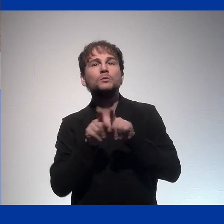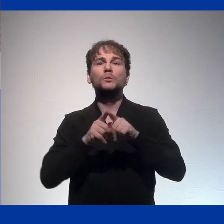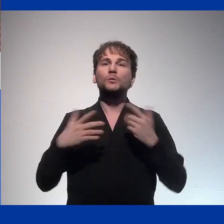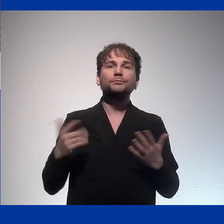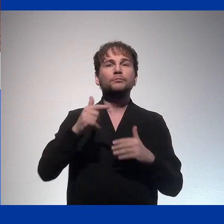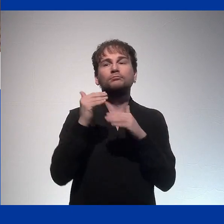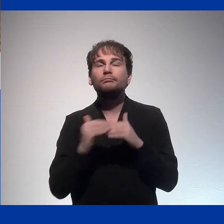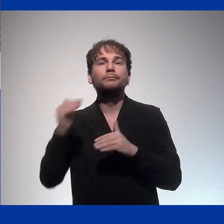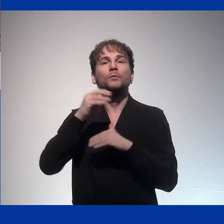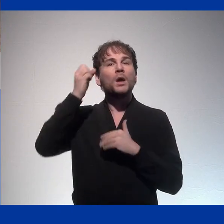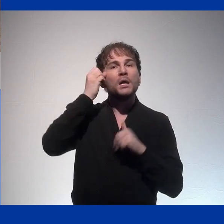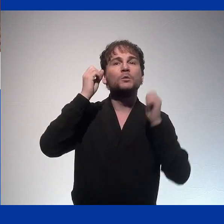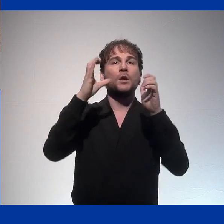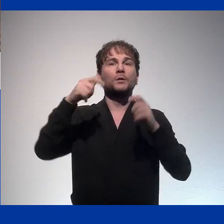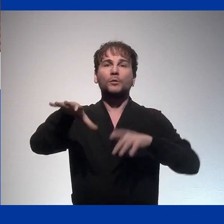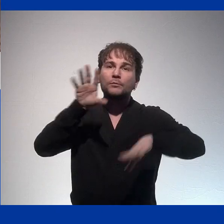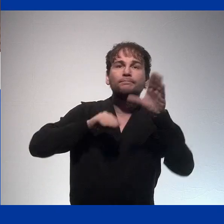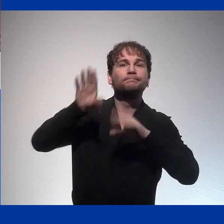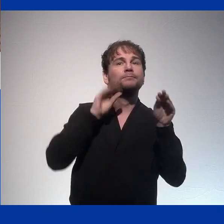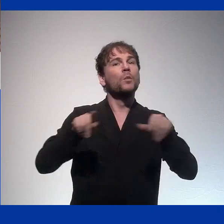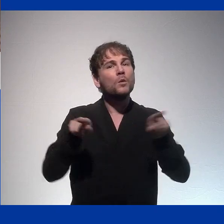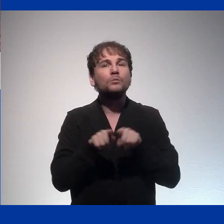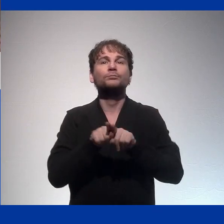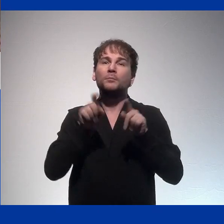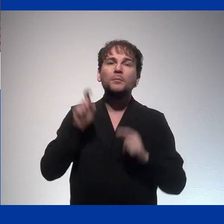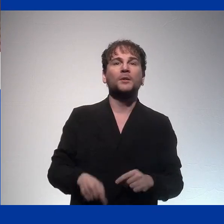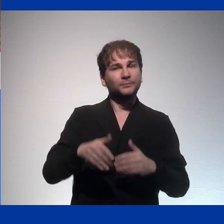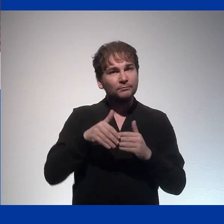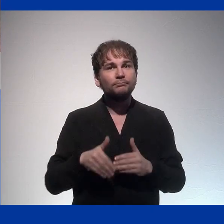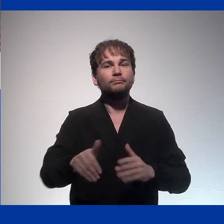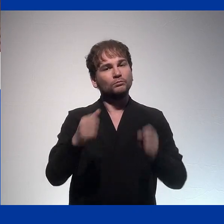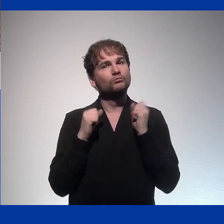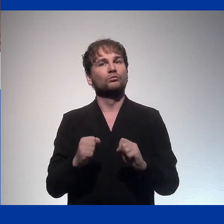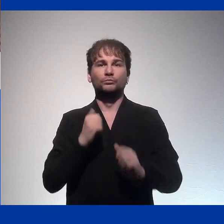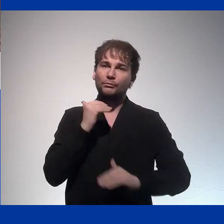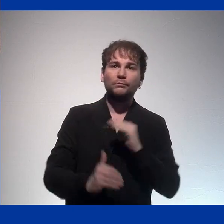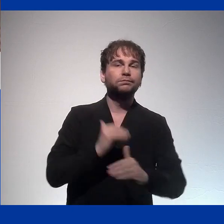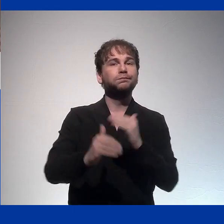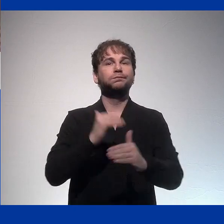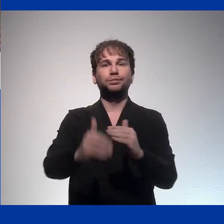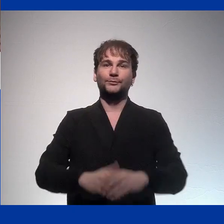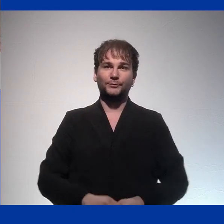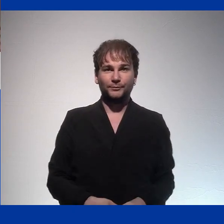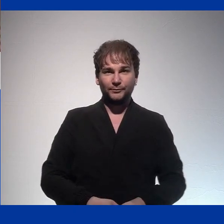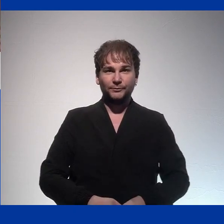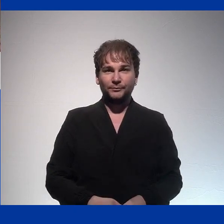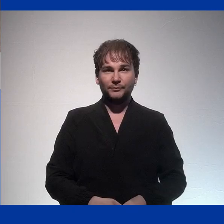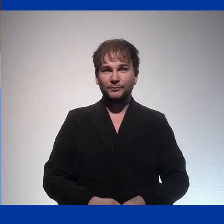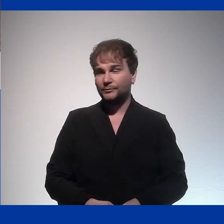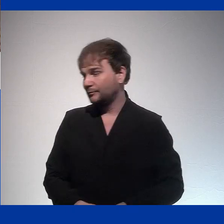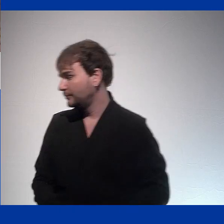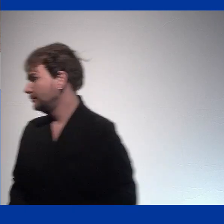the achievement of the Sustainable Development Goals. Finally, and this is a priority that I hold